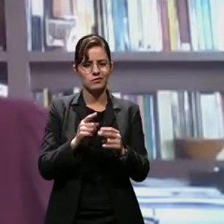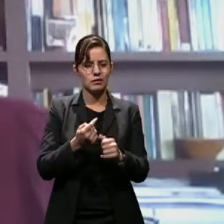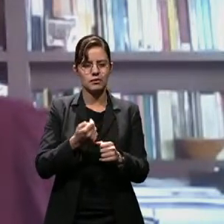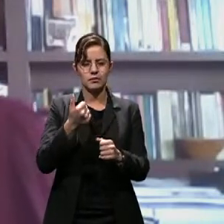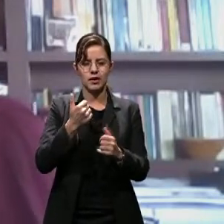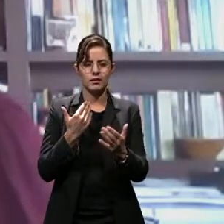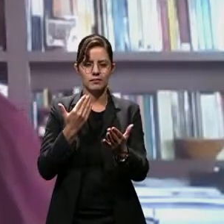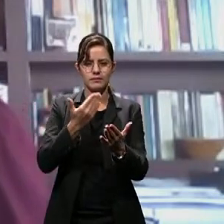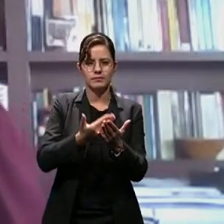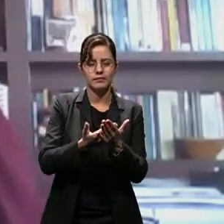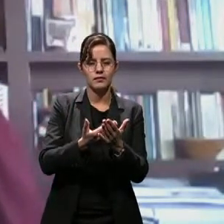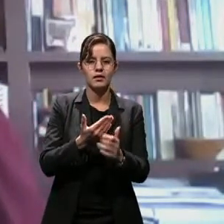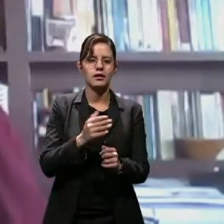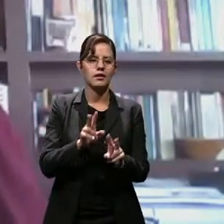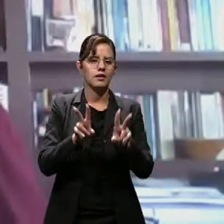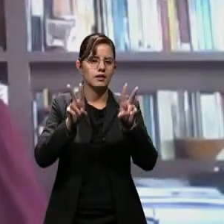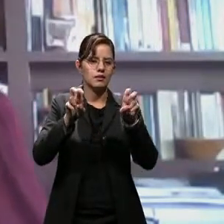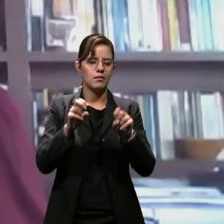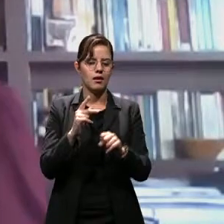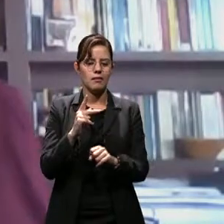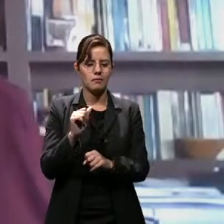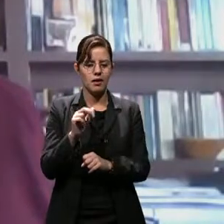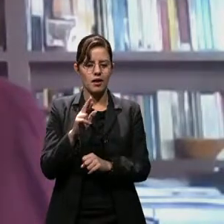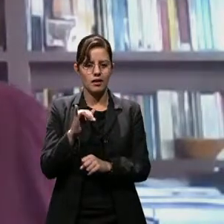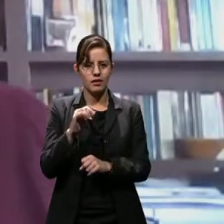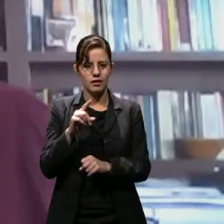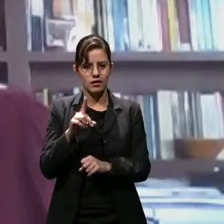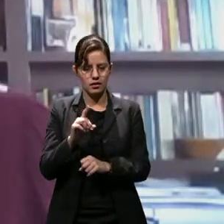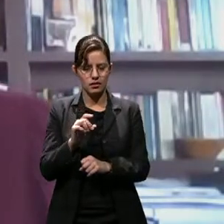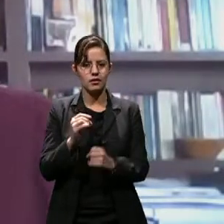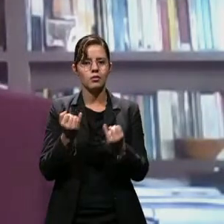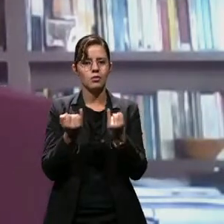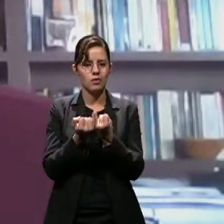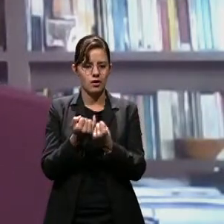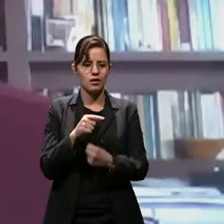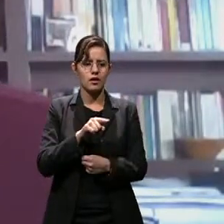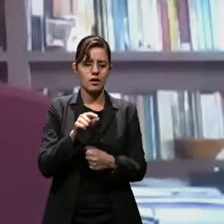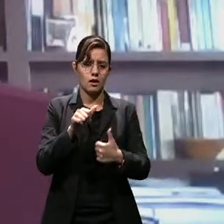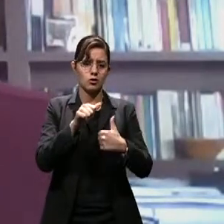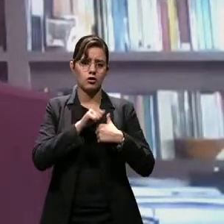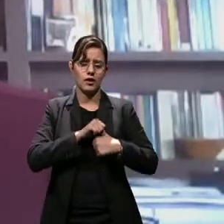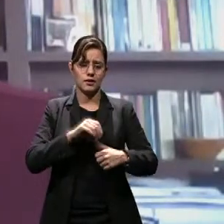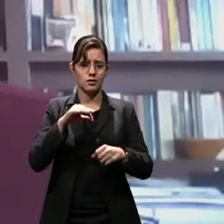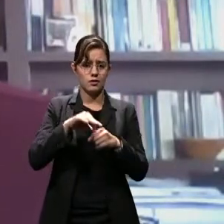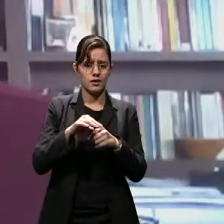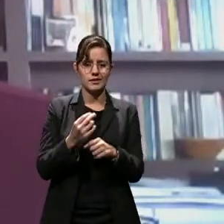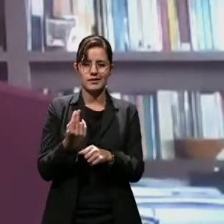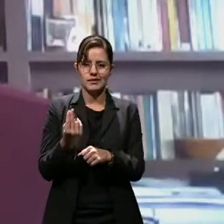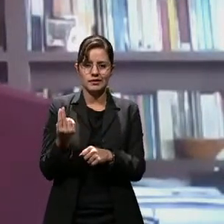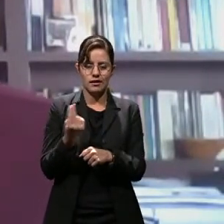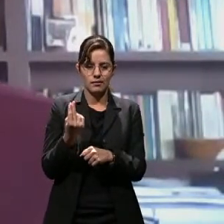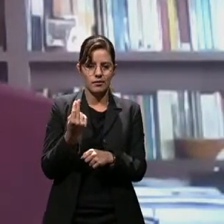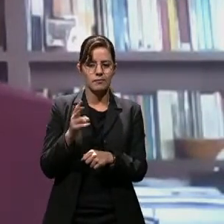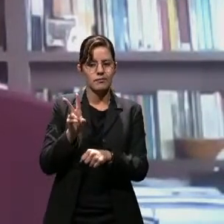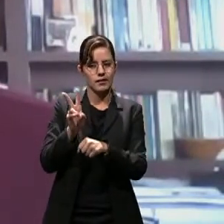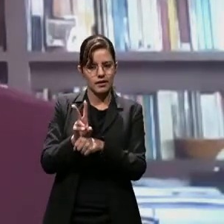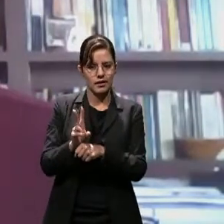of gender parity and the adoption of various affirmative actions on behalf of the